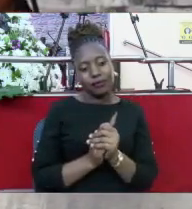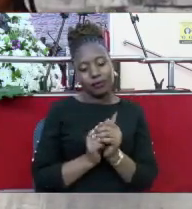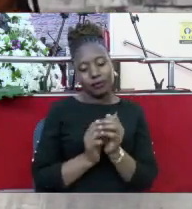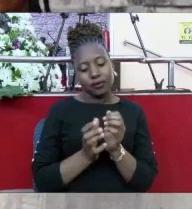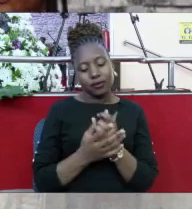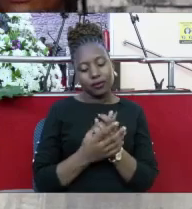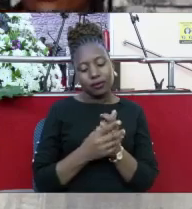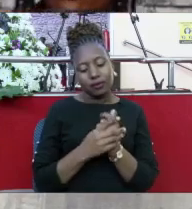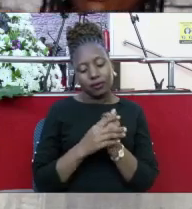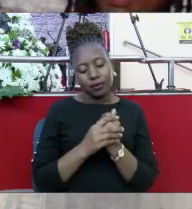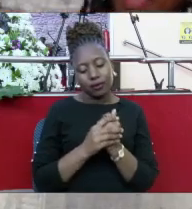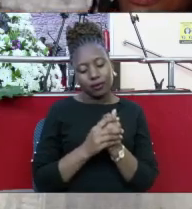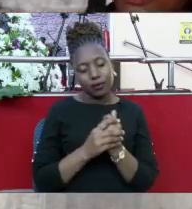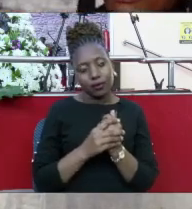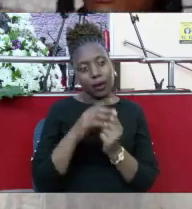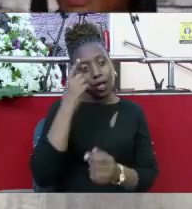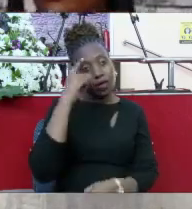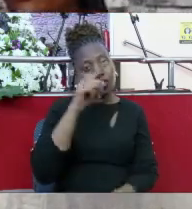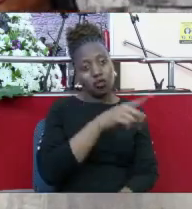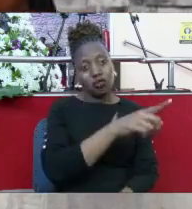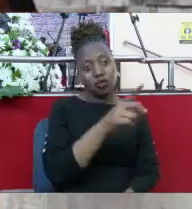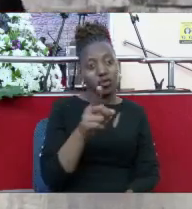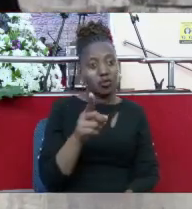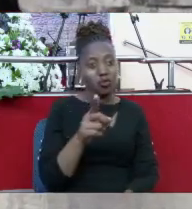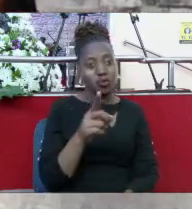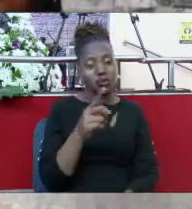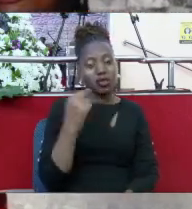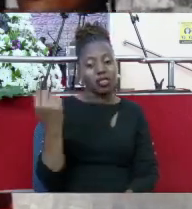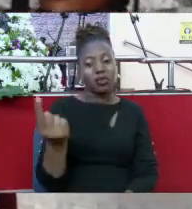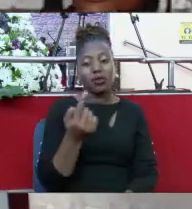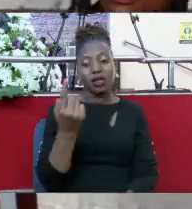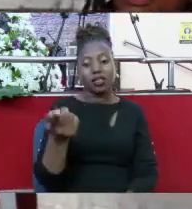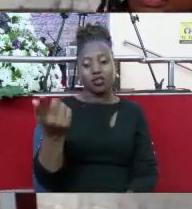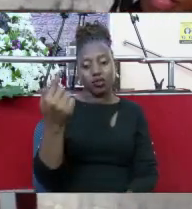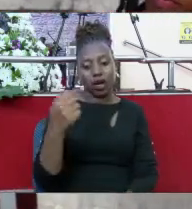And it's for you, it's just to come and receive.